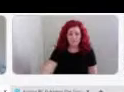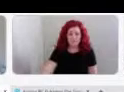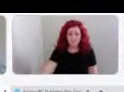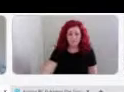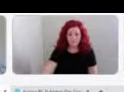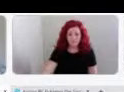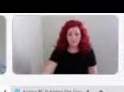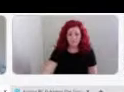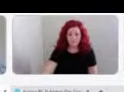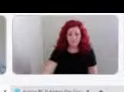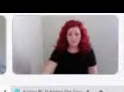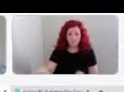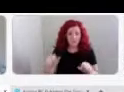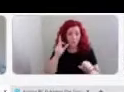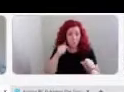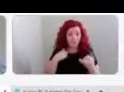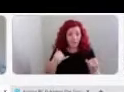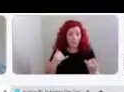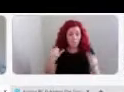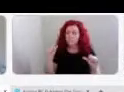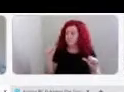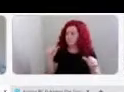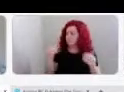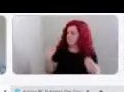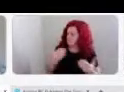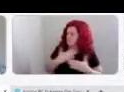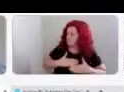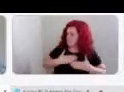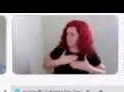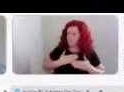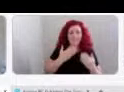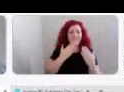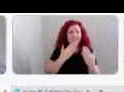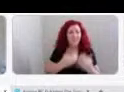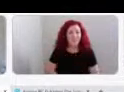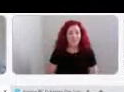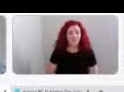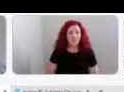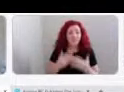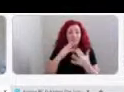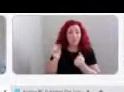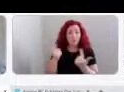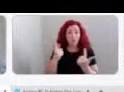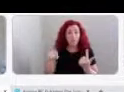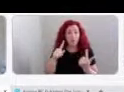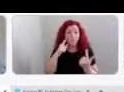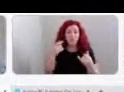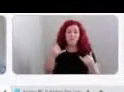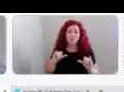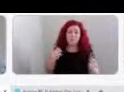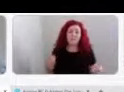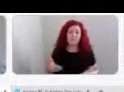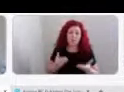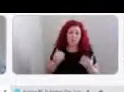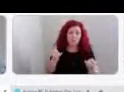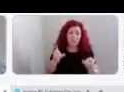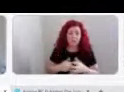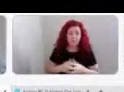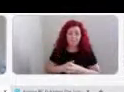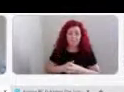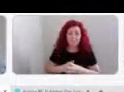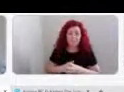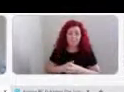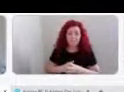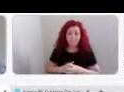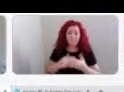yes can you hear me now yes please please proceed thank you well thank all of you for still being here today and uh for